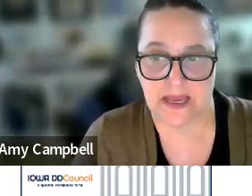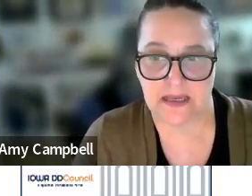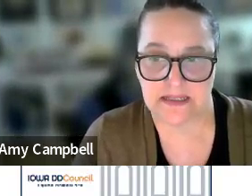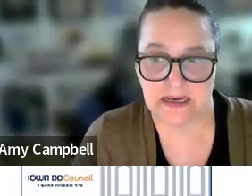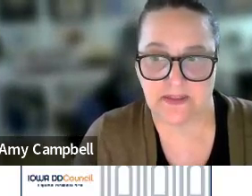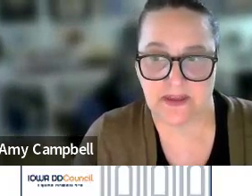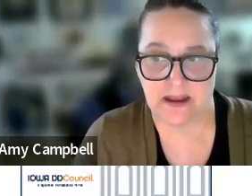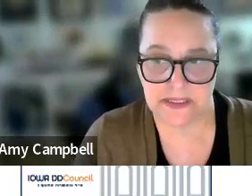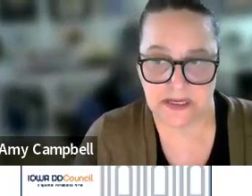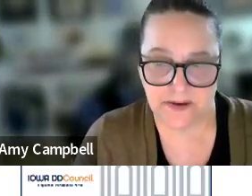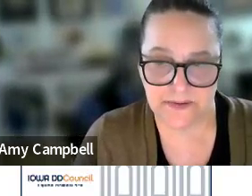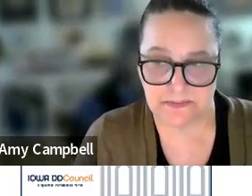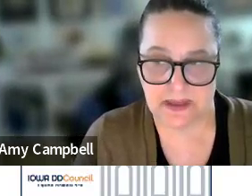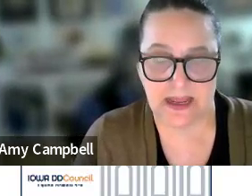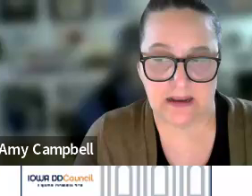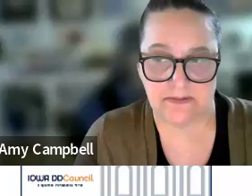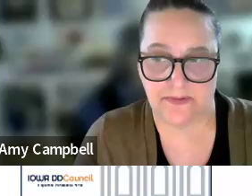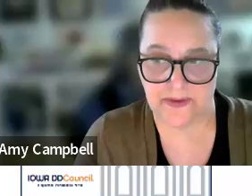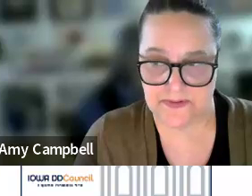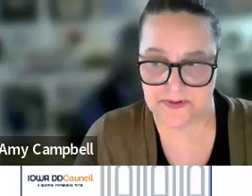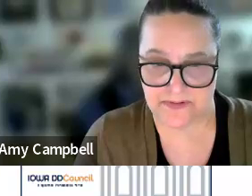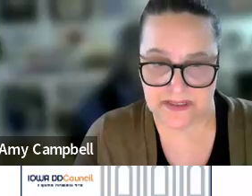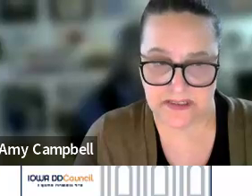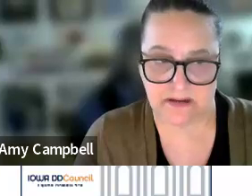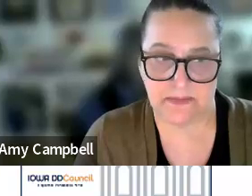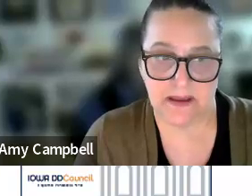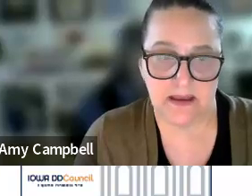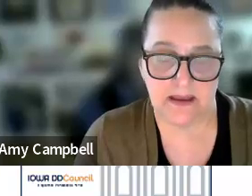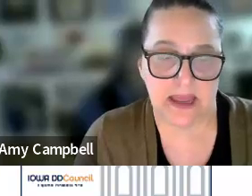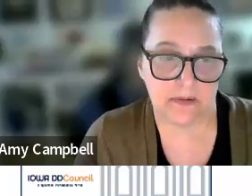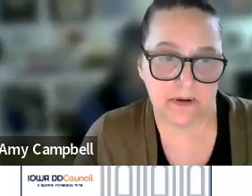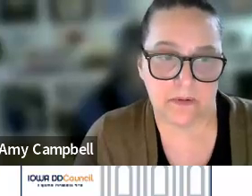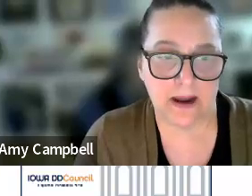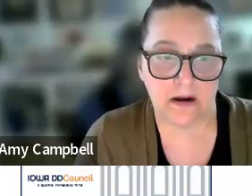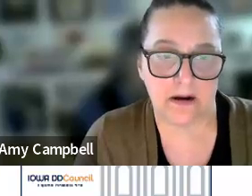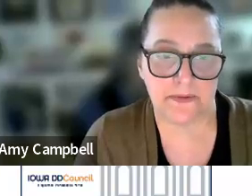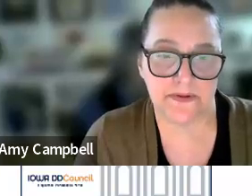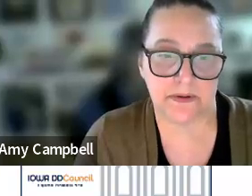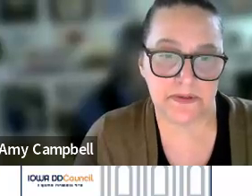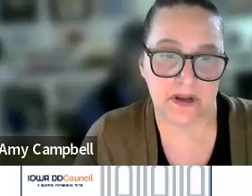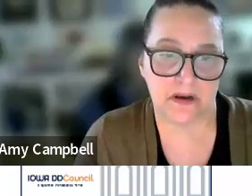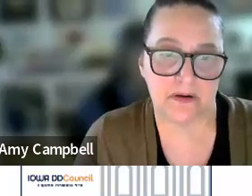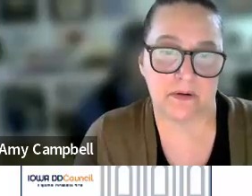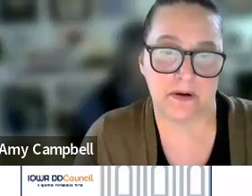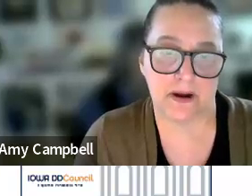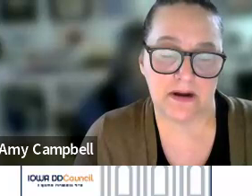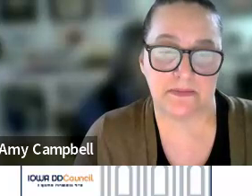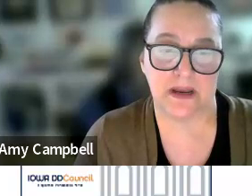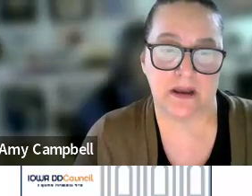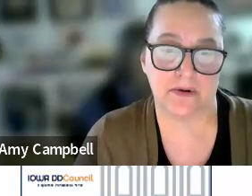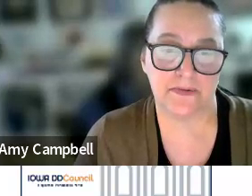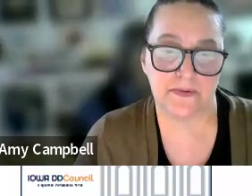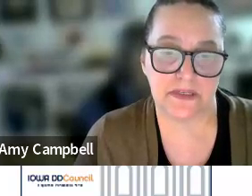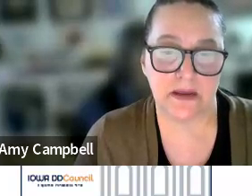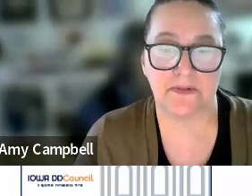issue, stating that MCOs and Medicaid's fee-for-service system can't require a prescription or require